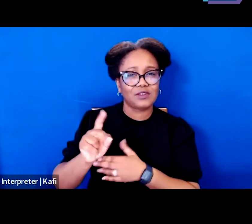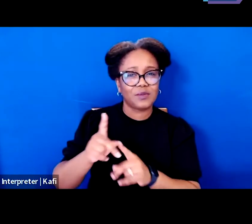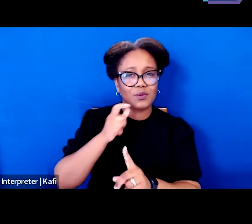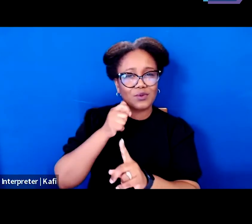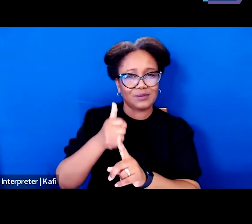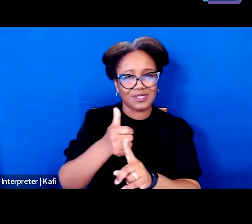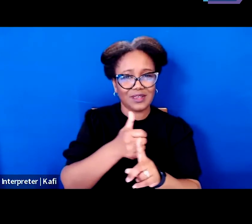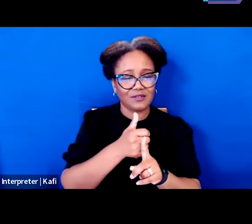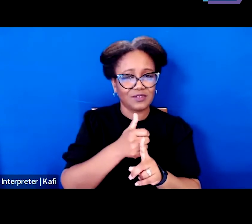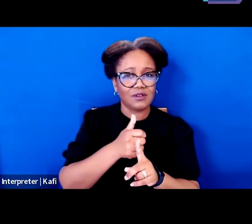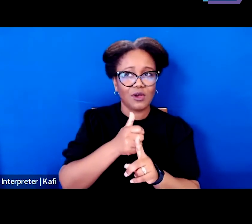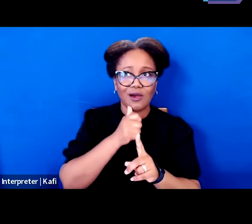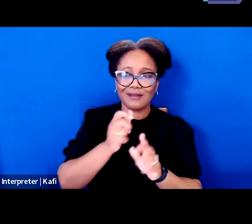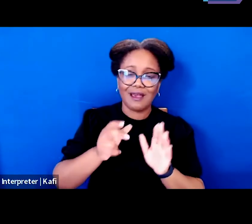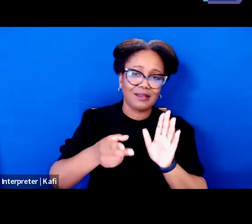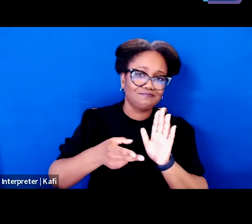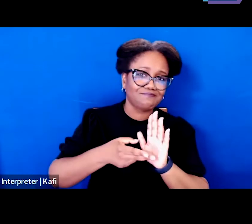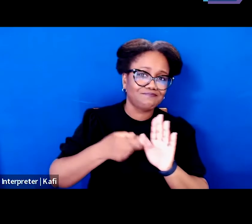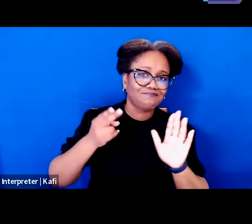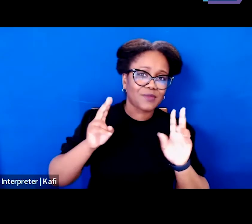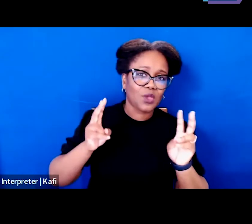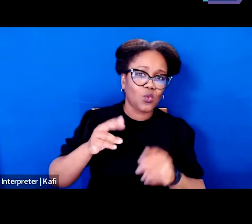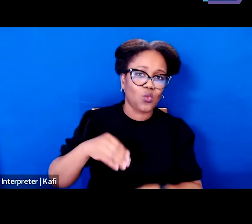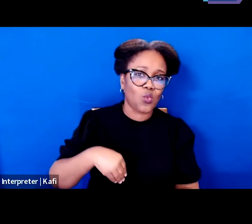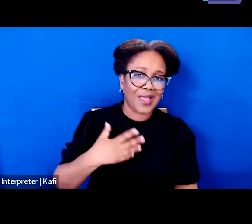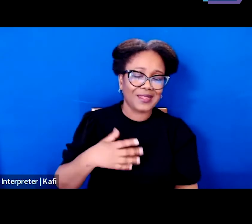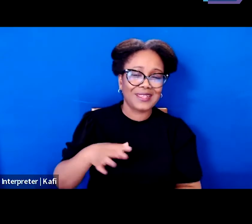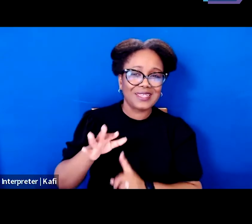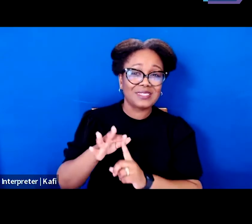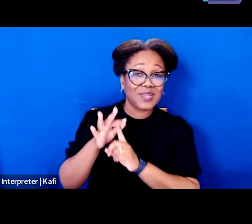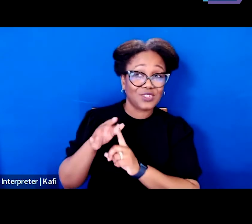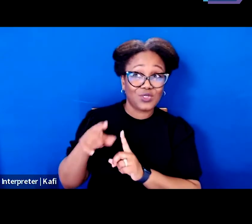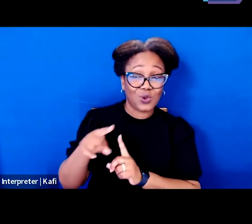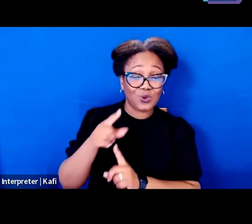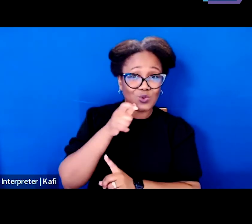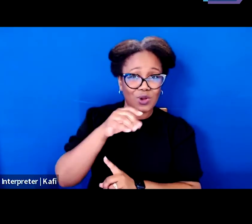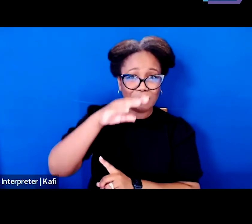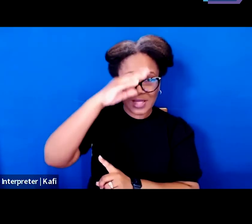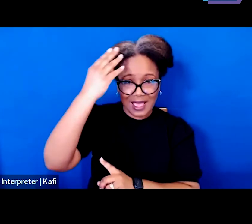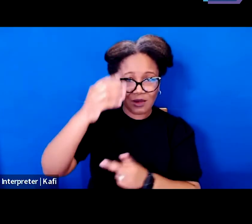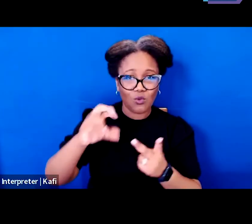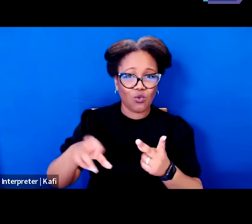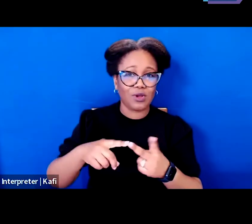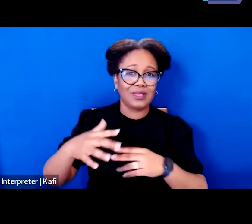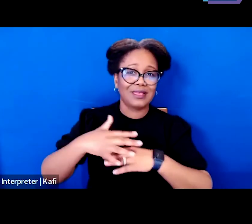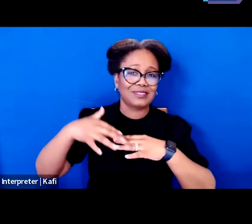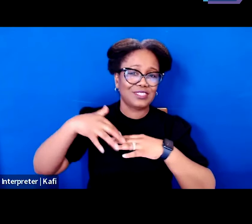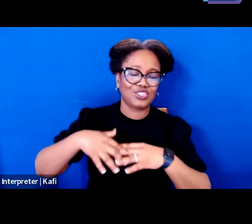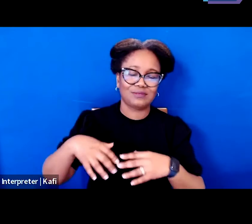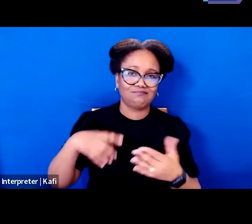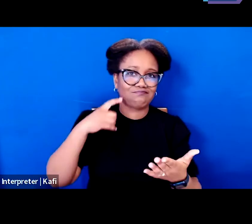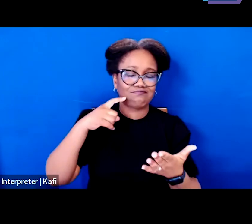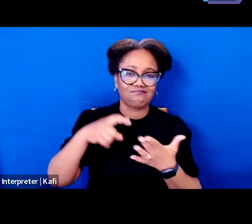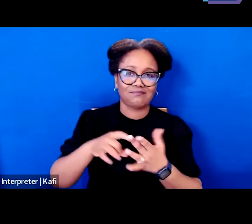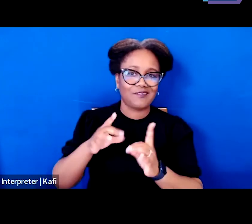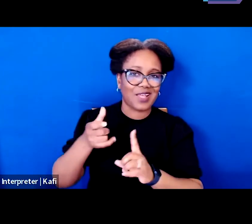the amount of violence that we see all across Canada. One of the things that I think in thinking about